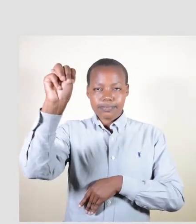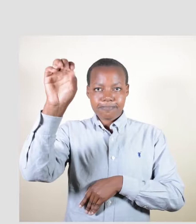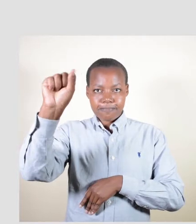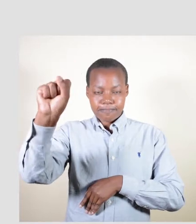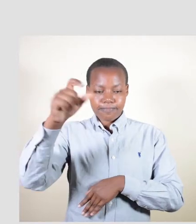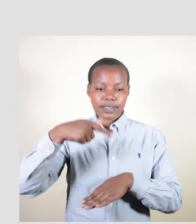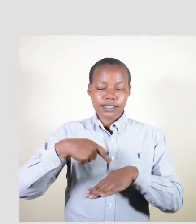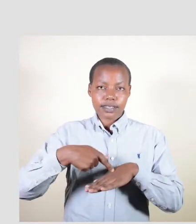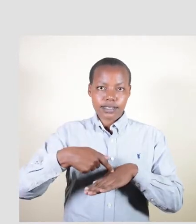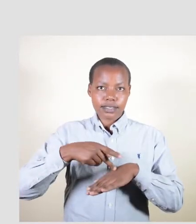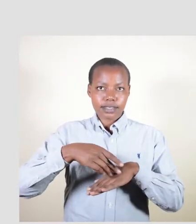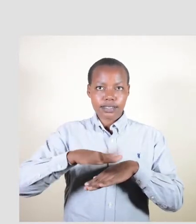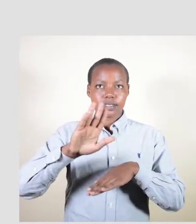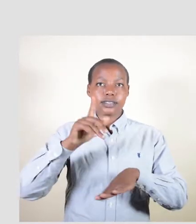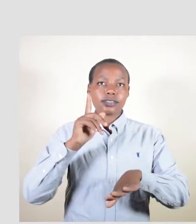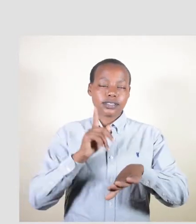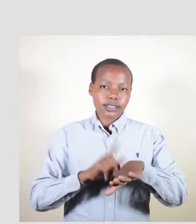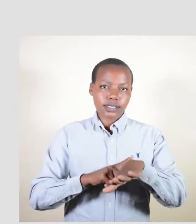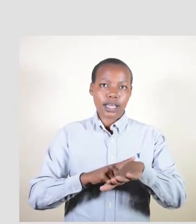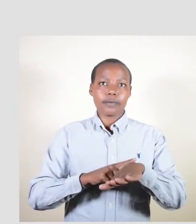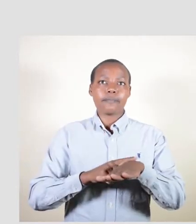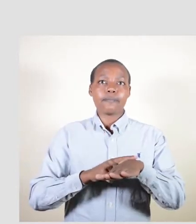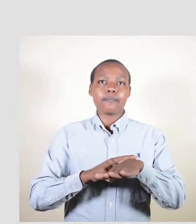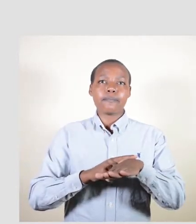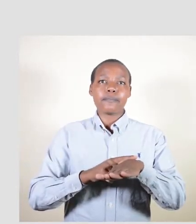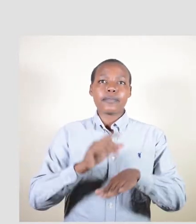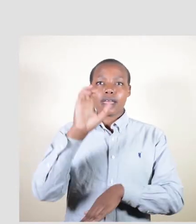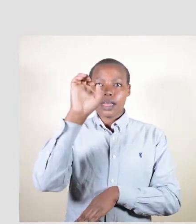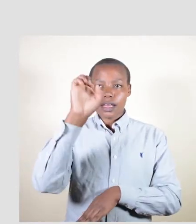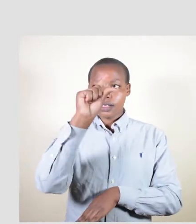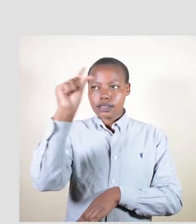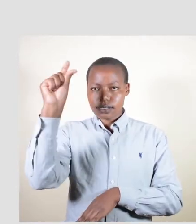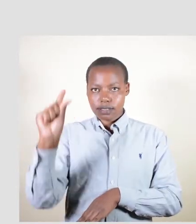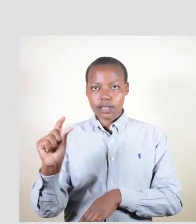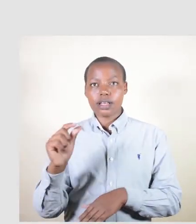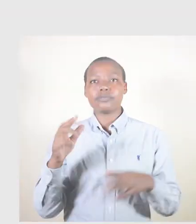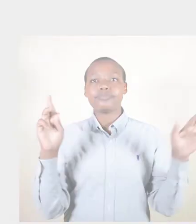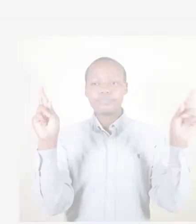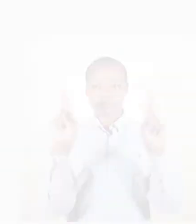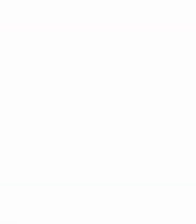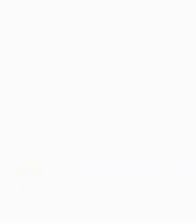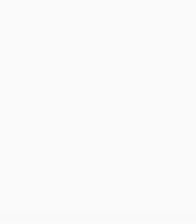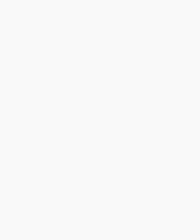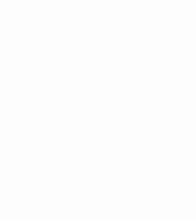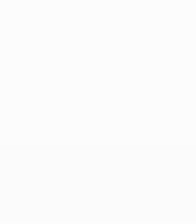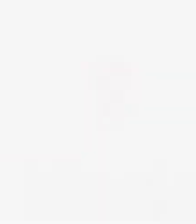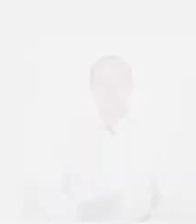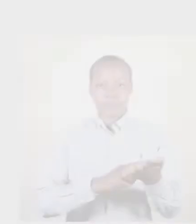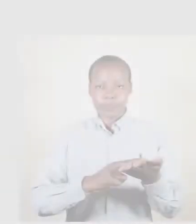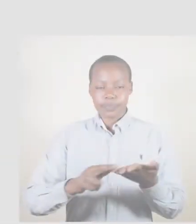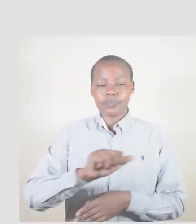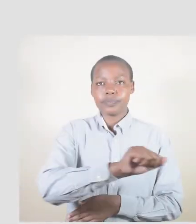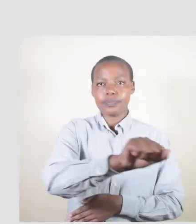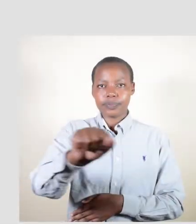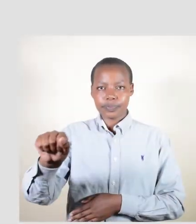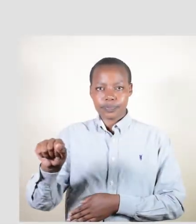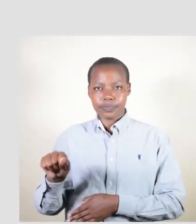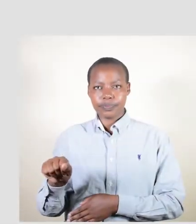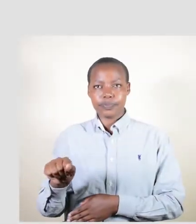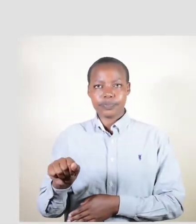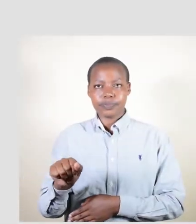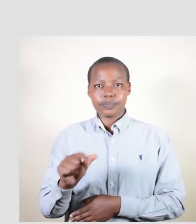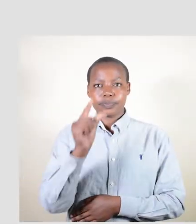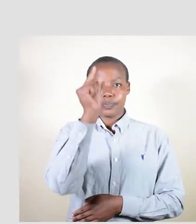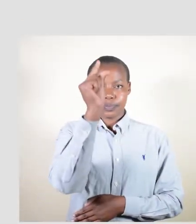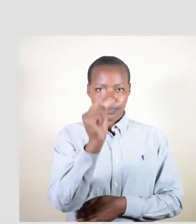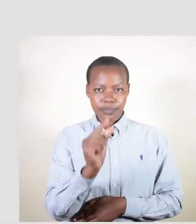SMS notification will be sent once the number plates, logbook, and e-sticker are ready. Registration of